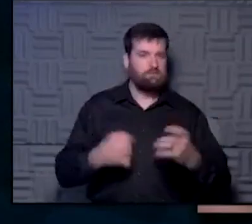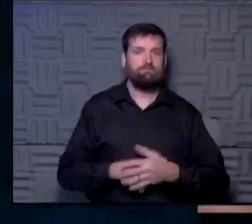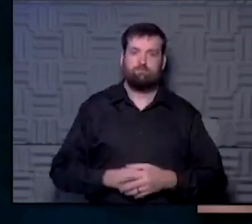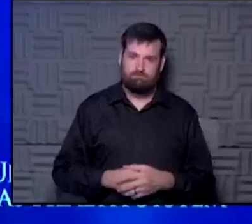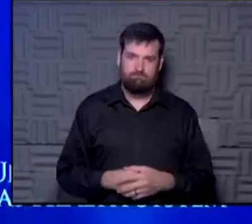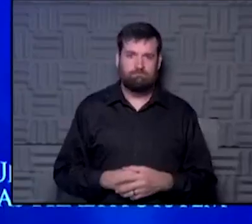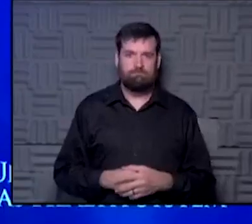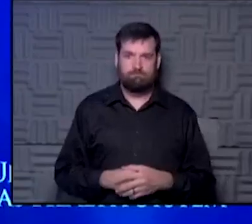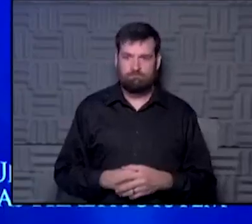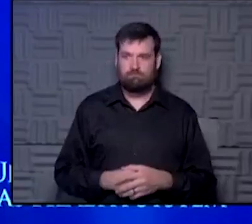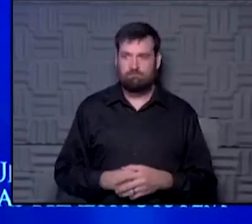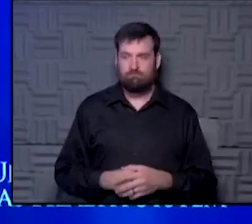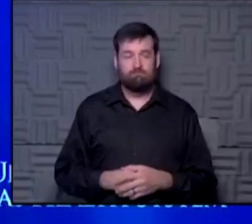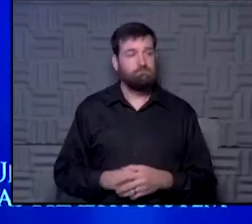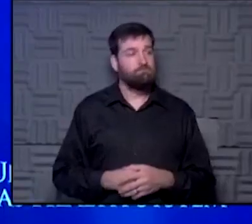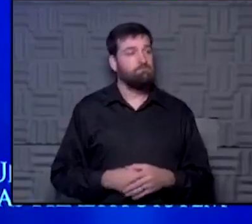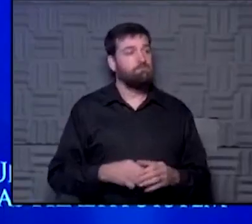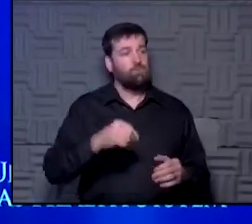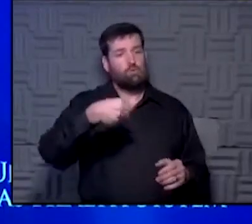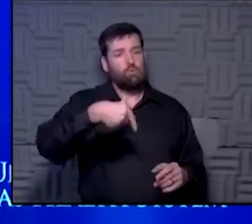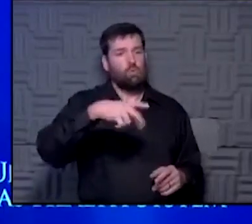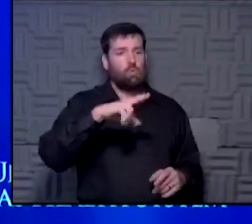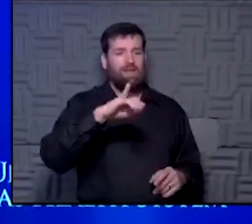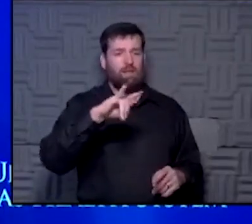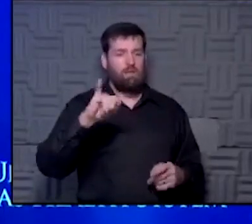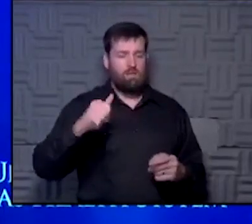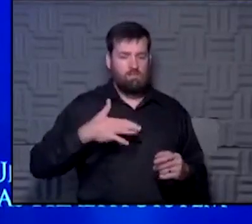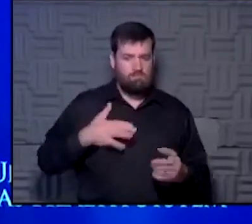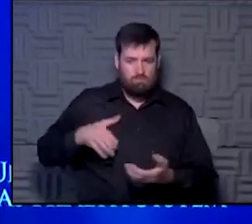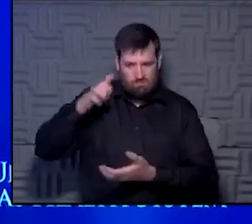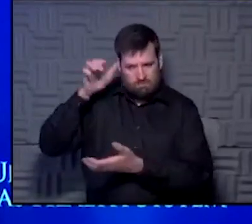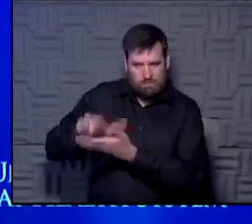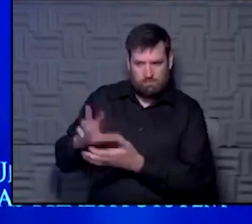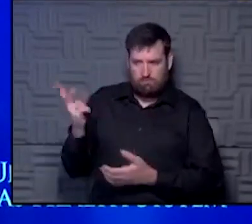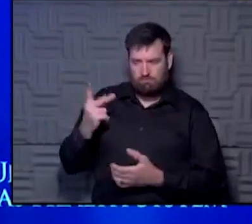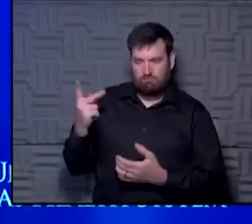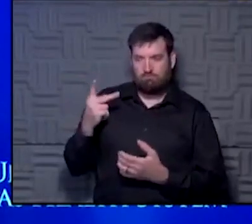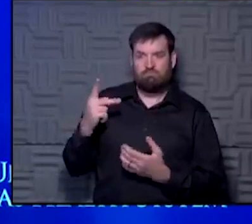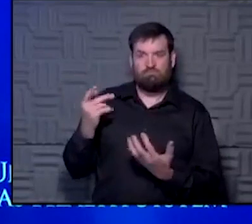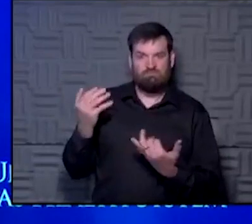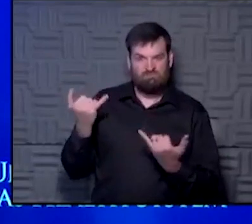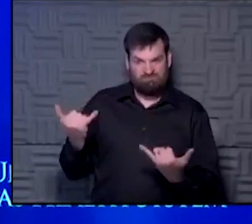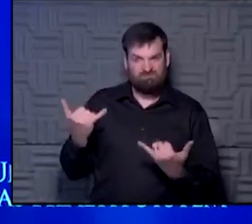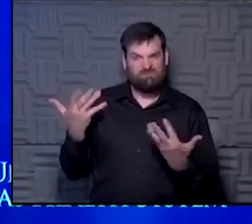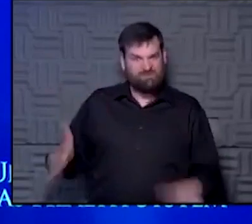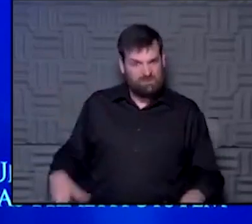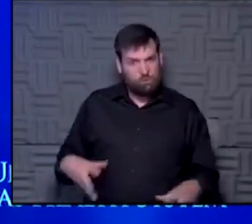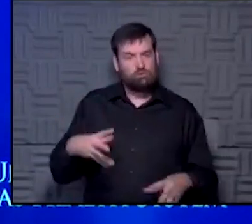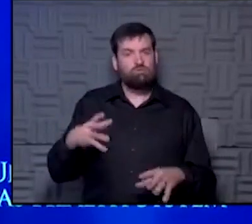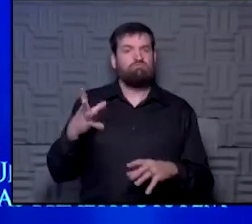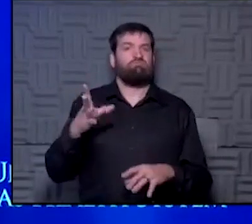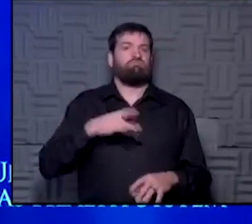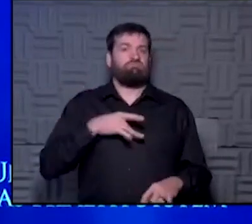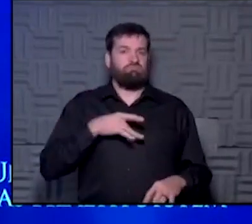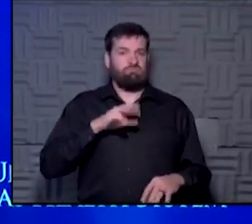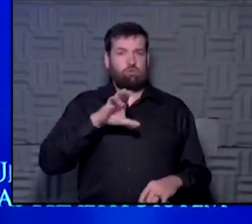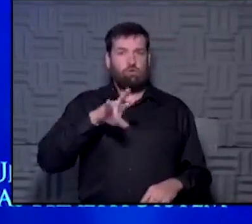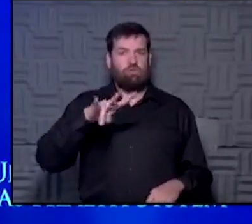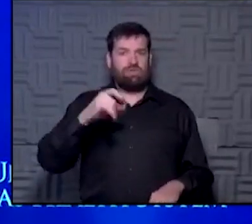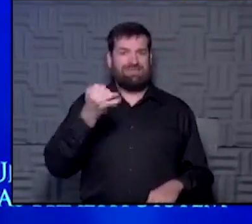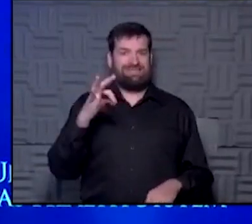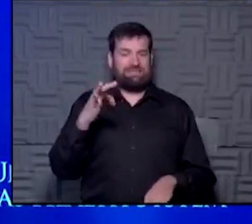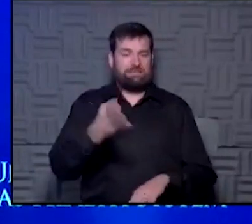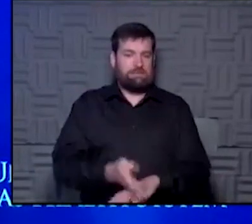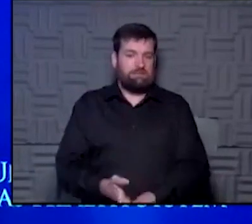All right. Quetta says, my husband and I are both recovering from COVID-19. How long do we have to wait